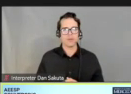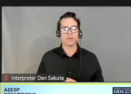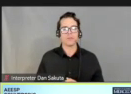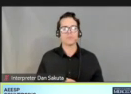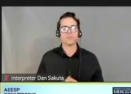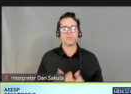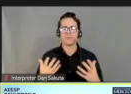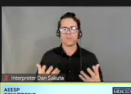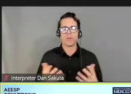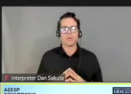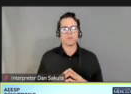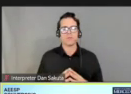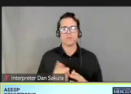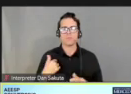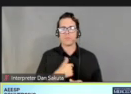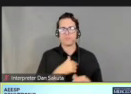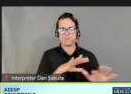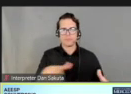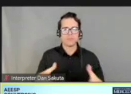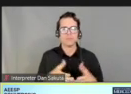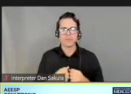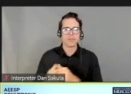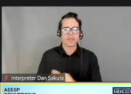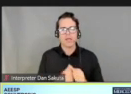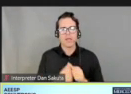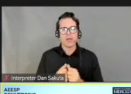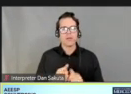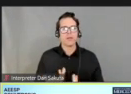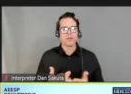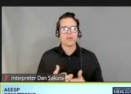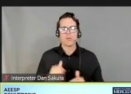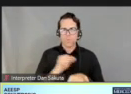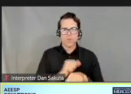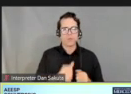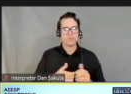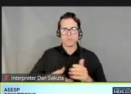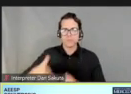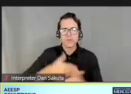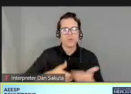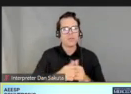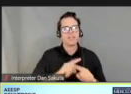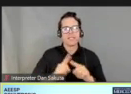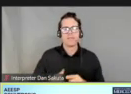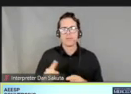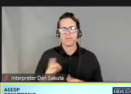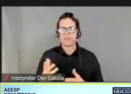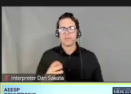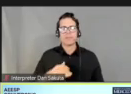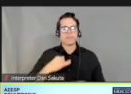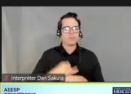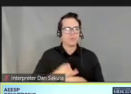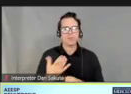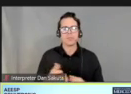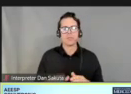so, together, what we have done is we've worked with a number of different institutions after disasters or during, in response to